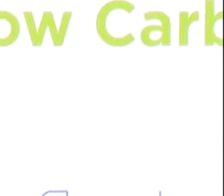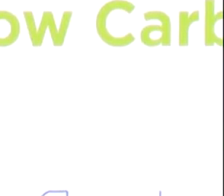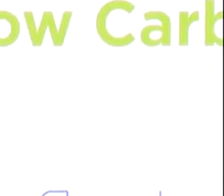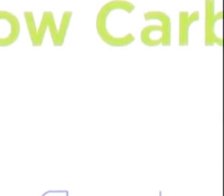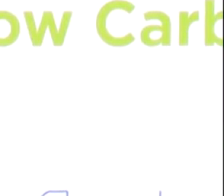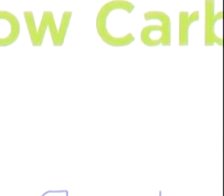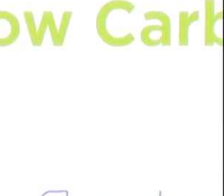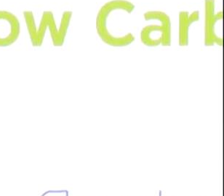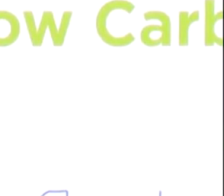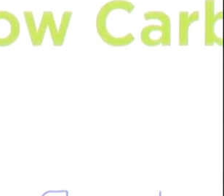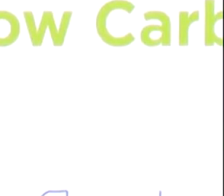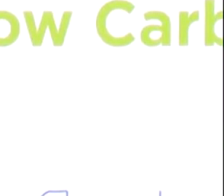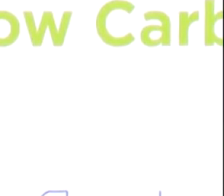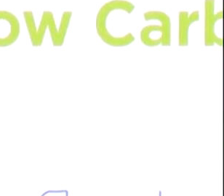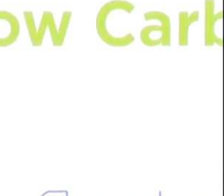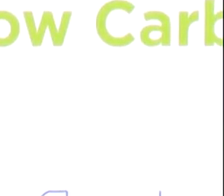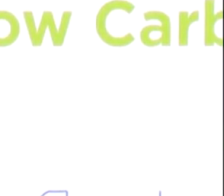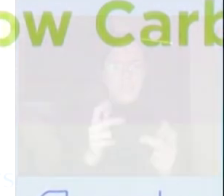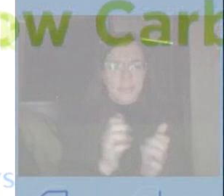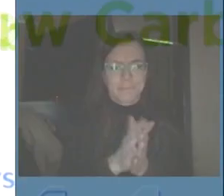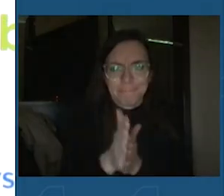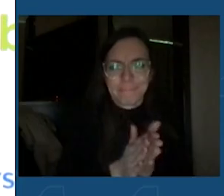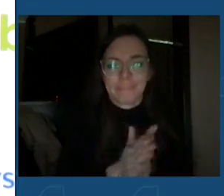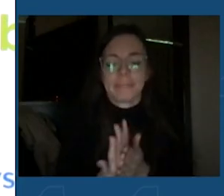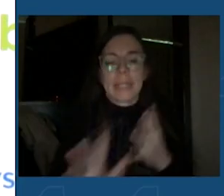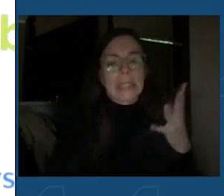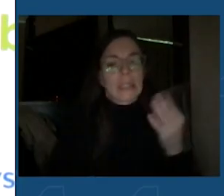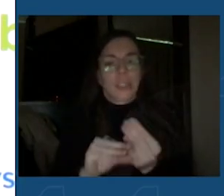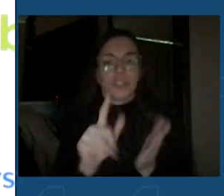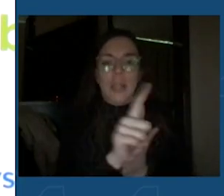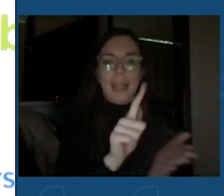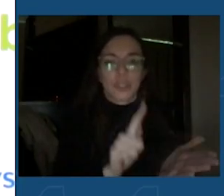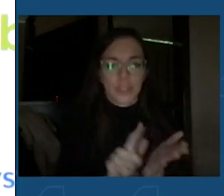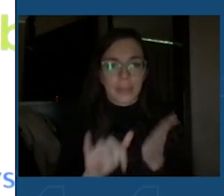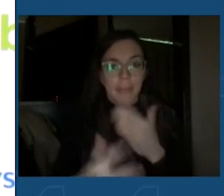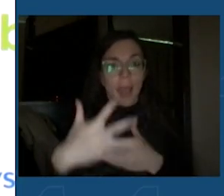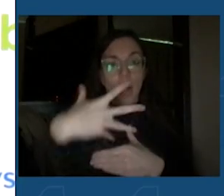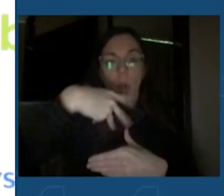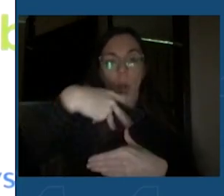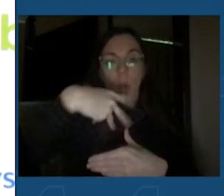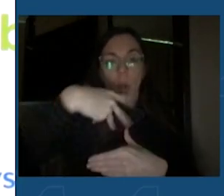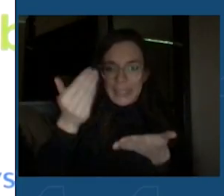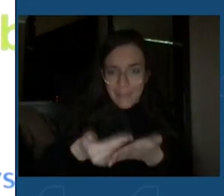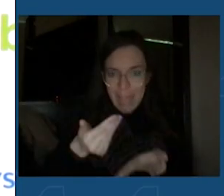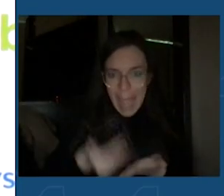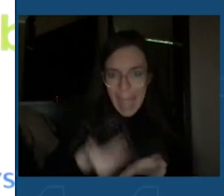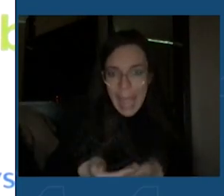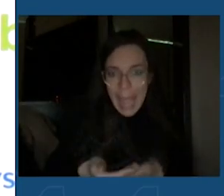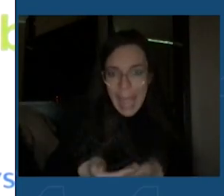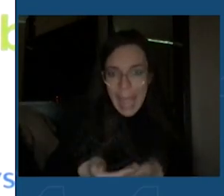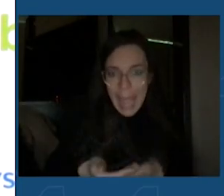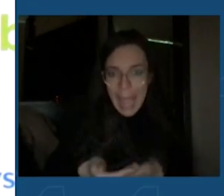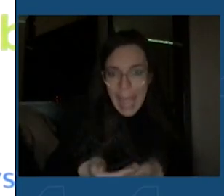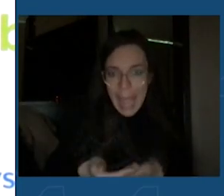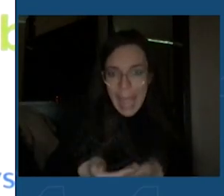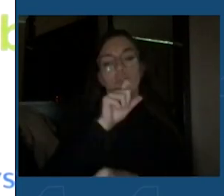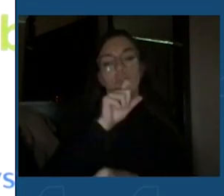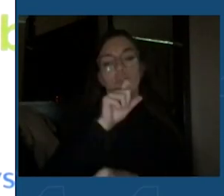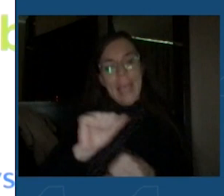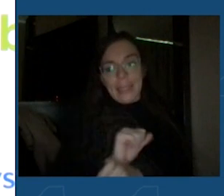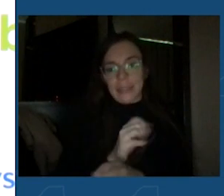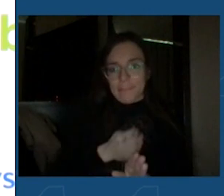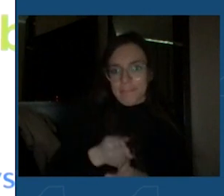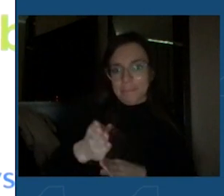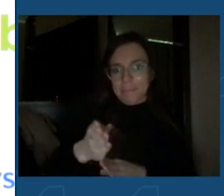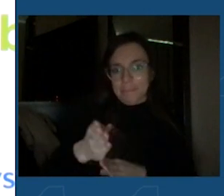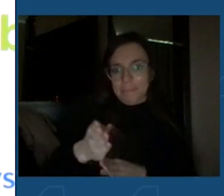to sort out, and additional legislation that incorporates facts, practices, and the realities of industry and the